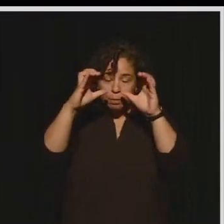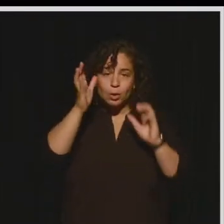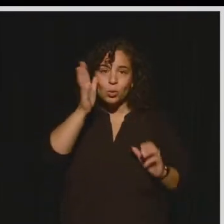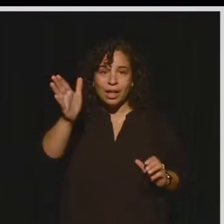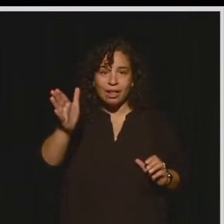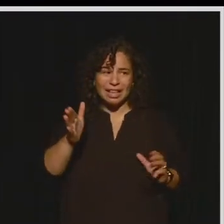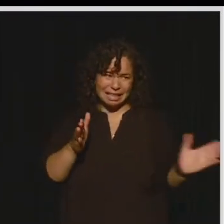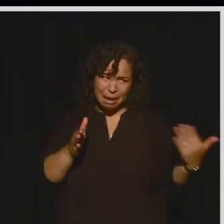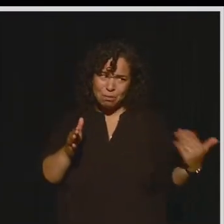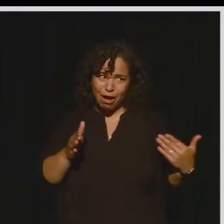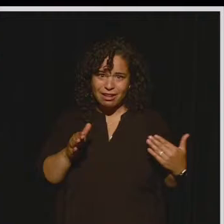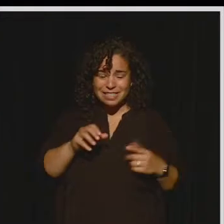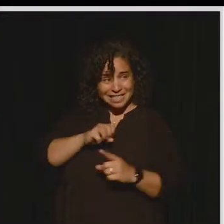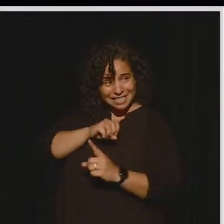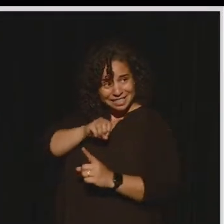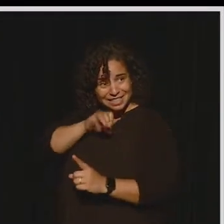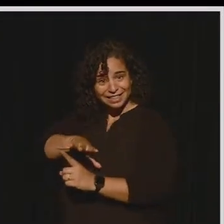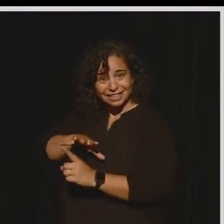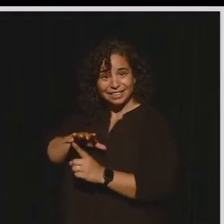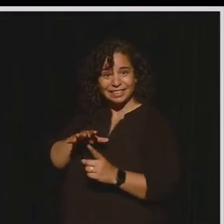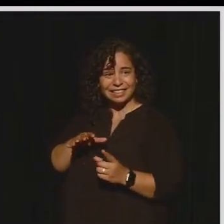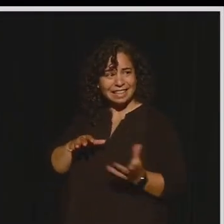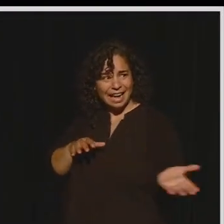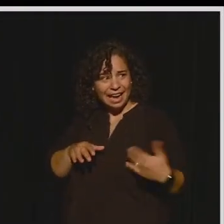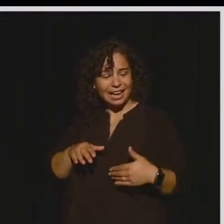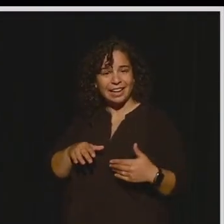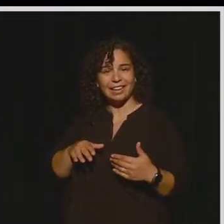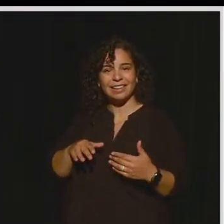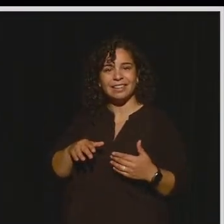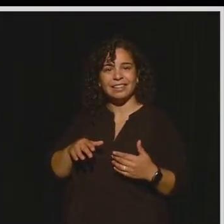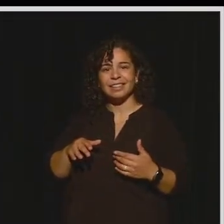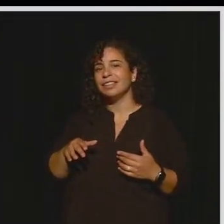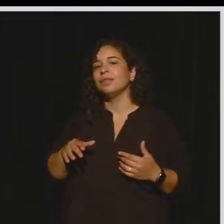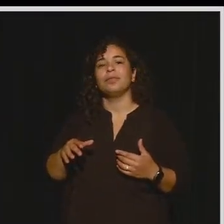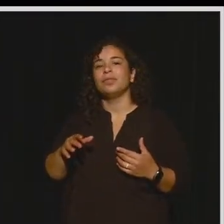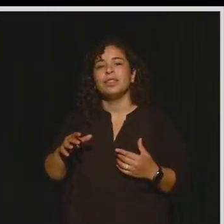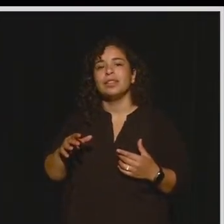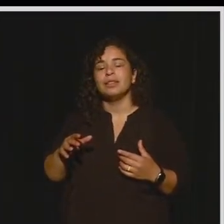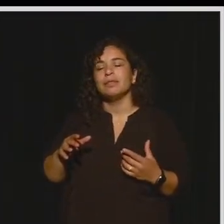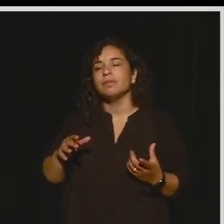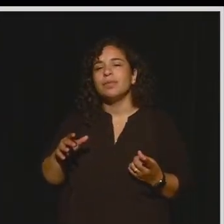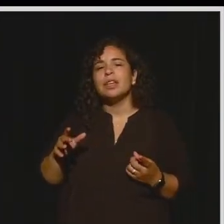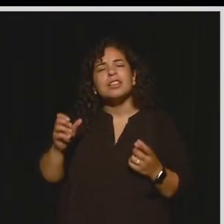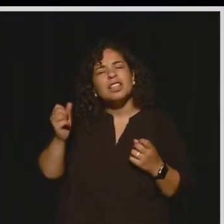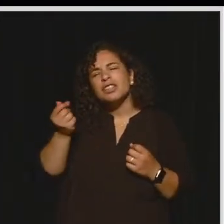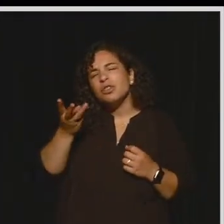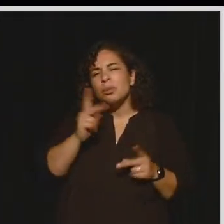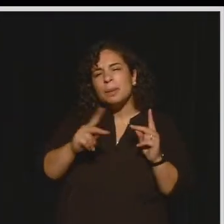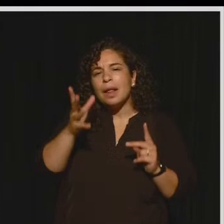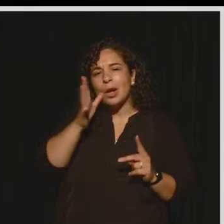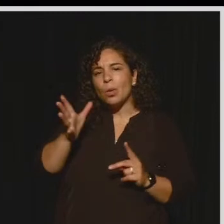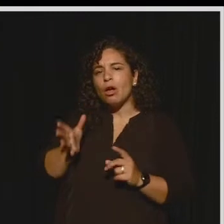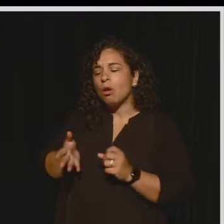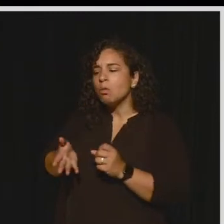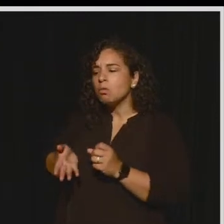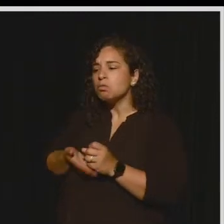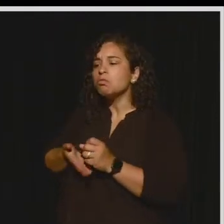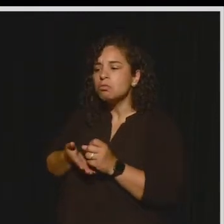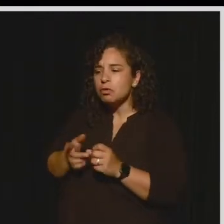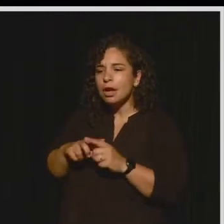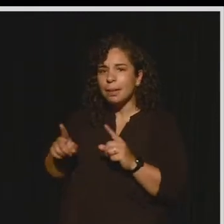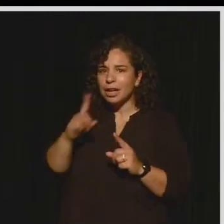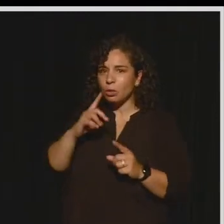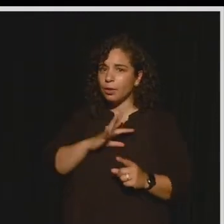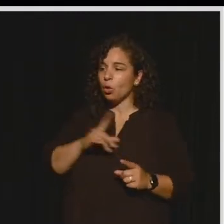say, hey, there's not many people that I give up my feather dusters to, but it would be really cool if he would start the